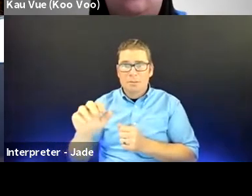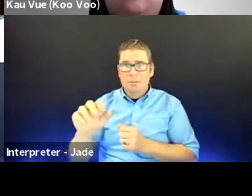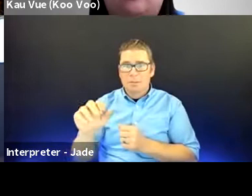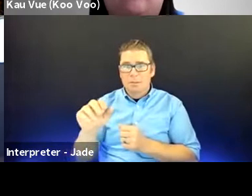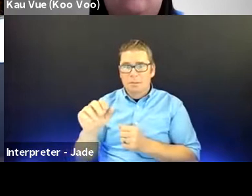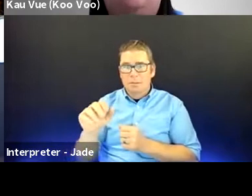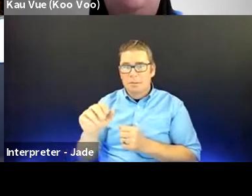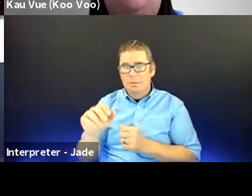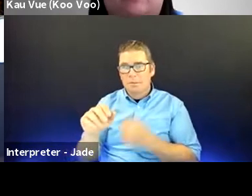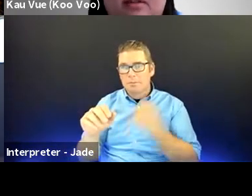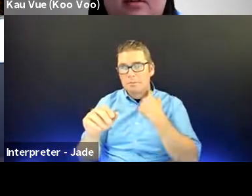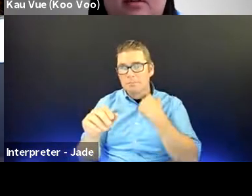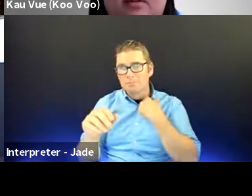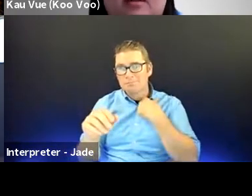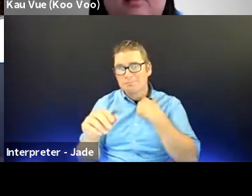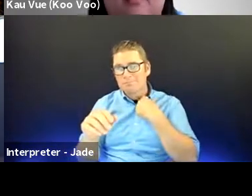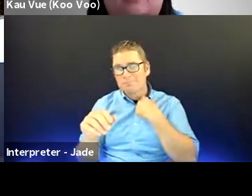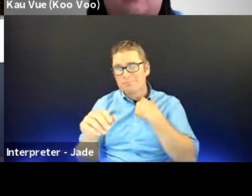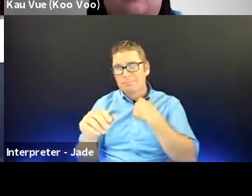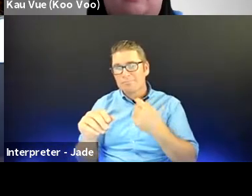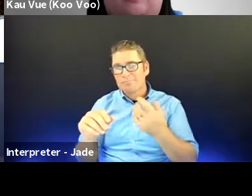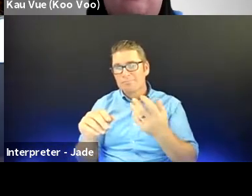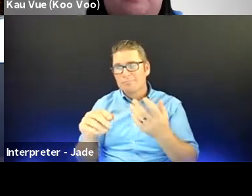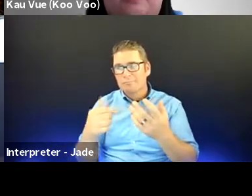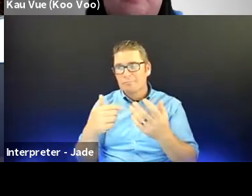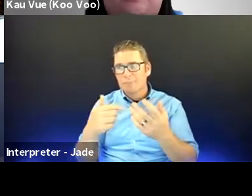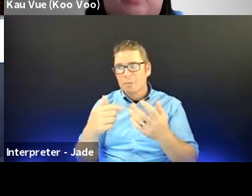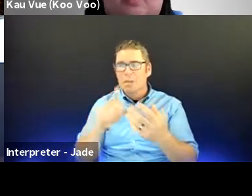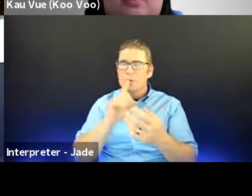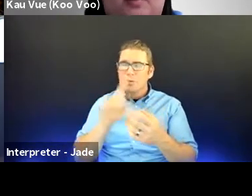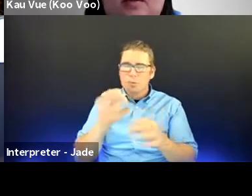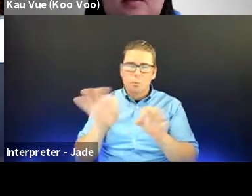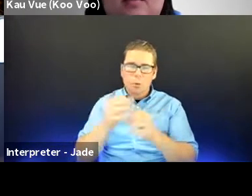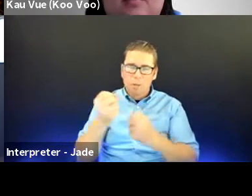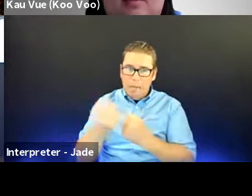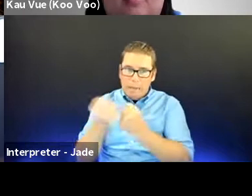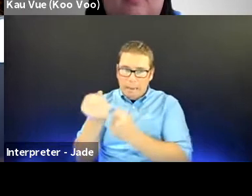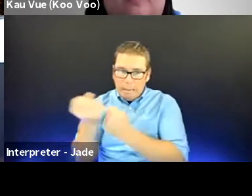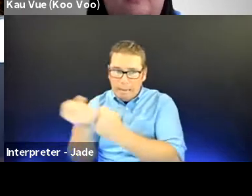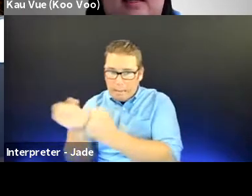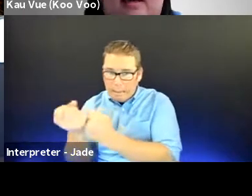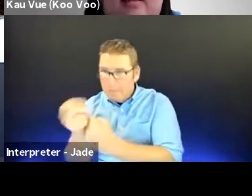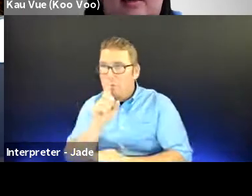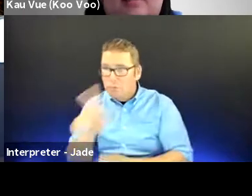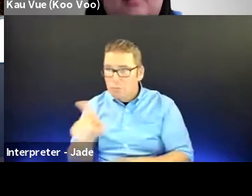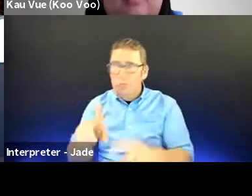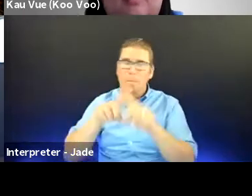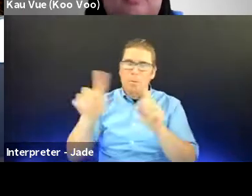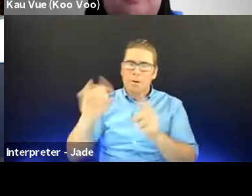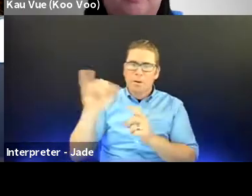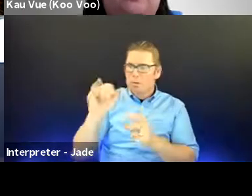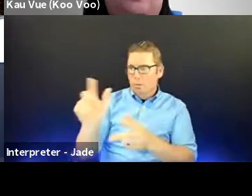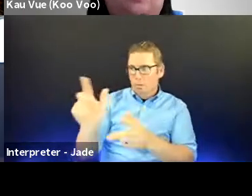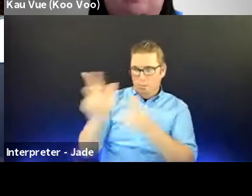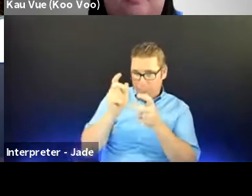so not only to advocate, but be a listener, right? So, I mean, if other people are telling you their experiences, like validate that, because, you